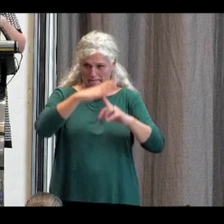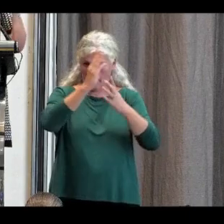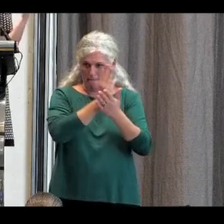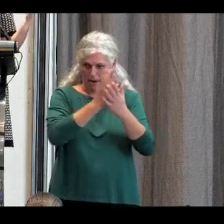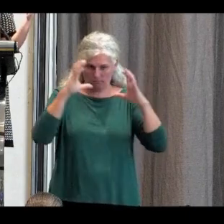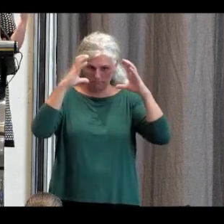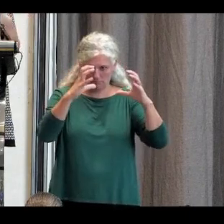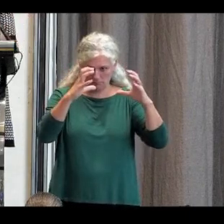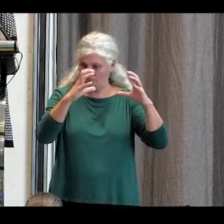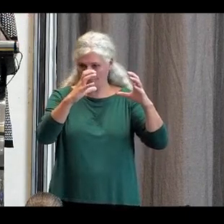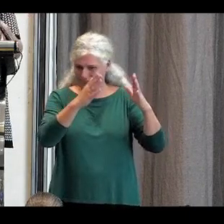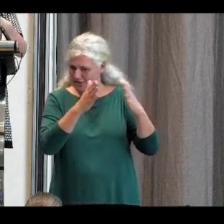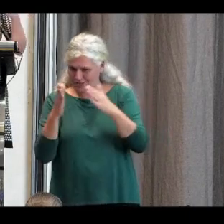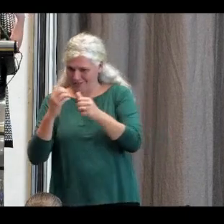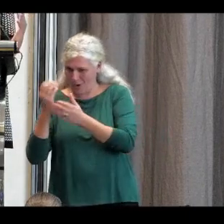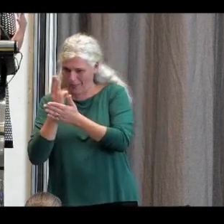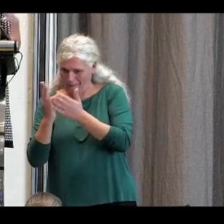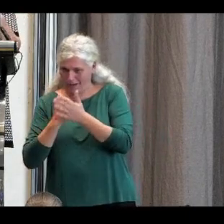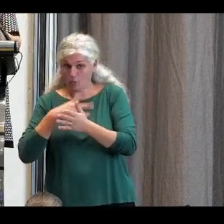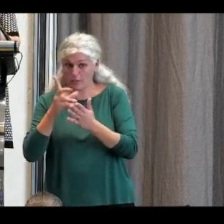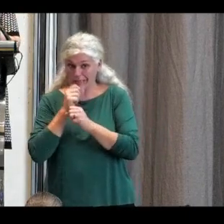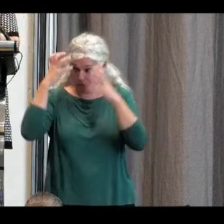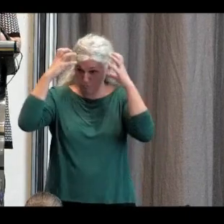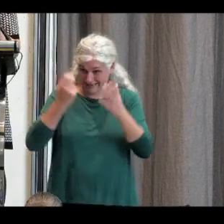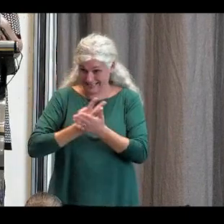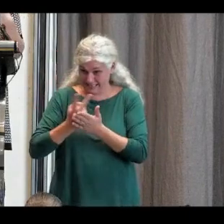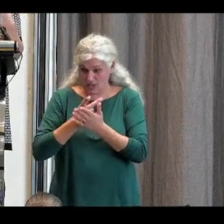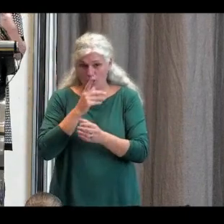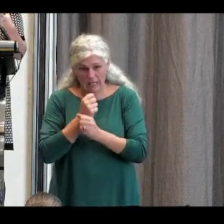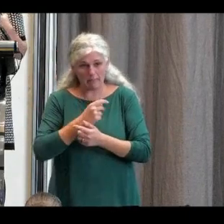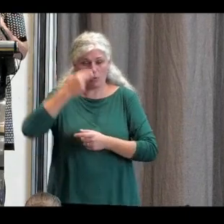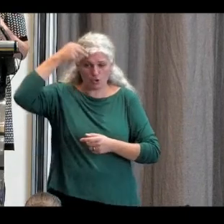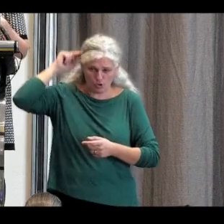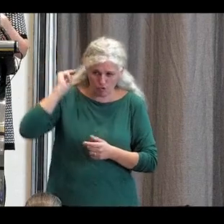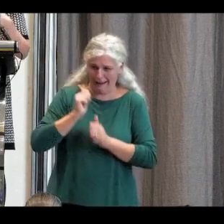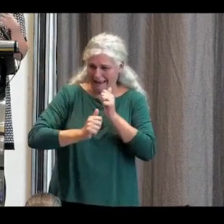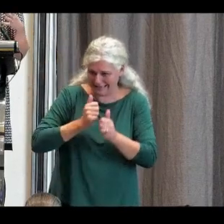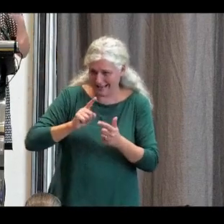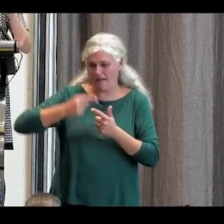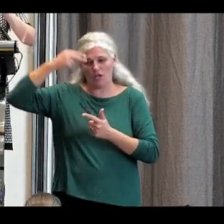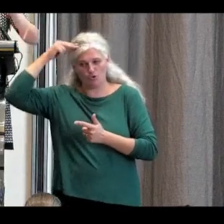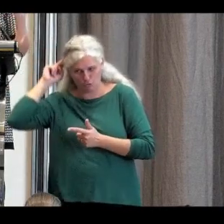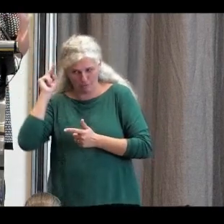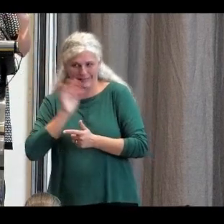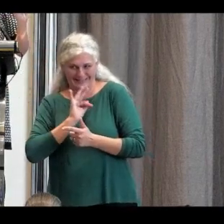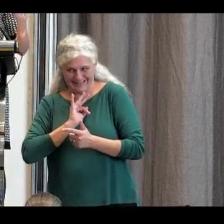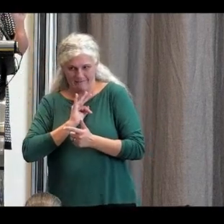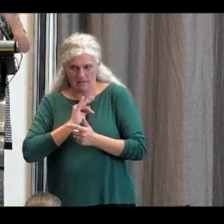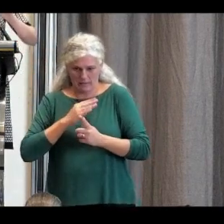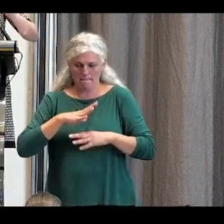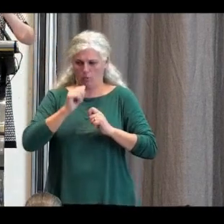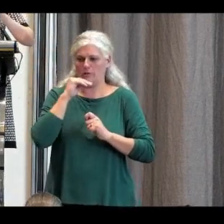talk about the brain and whenever we talk about seizures, we talk a lot about neuronal activity and the neurons as the main